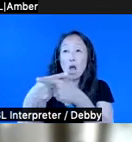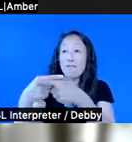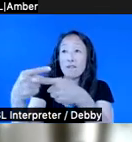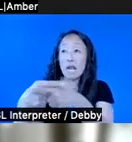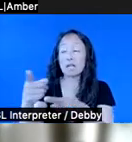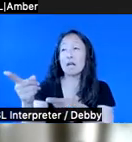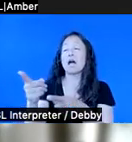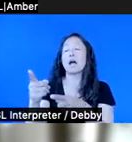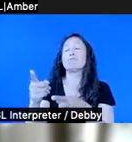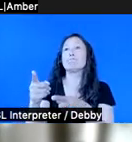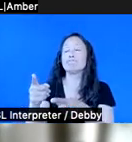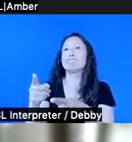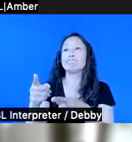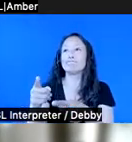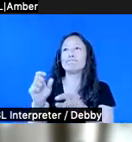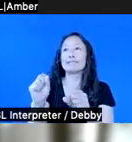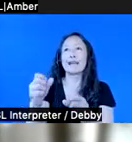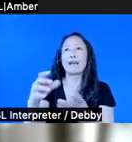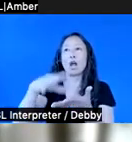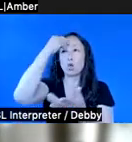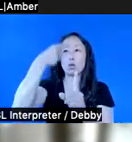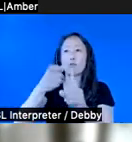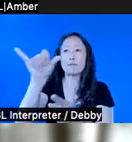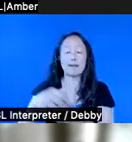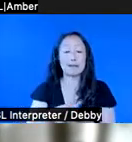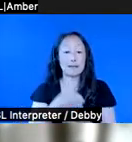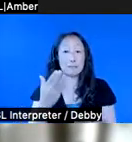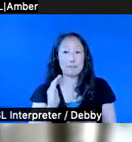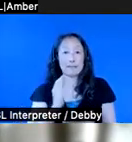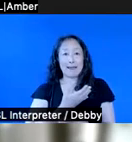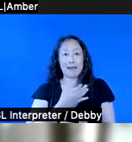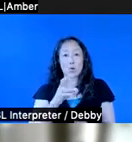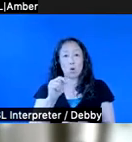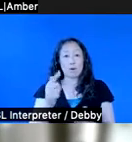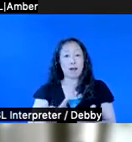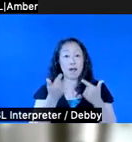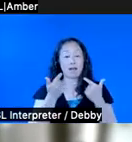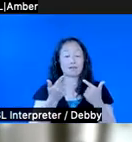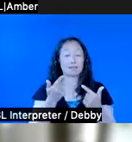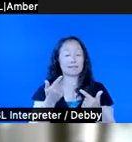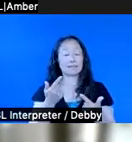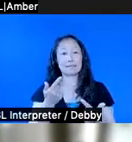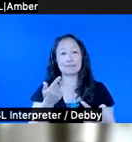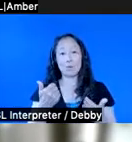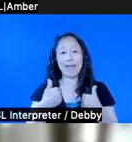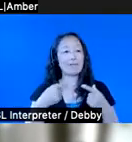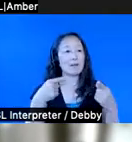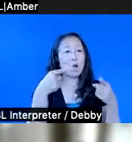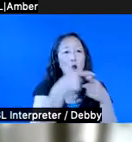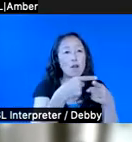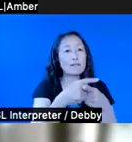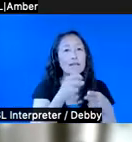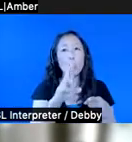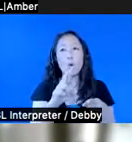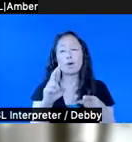that we've had in our own lives, of whether it's a conflict or a growing pain